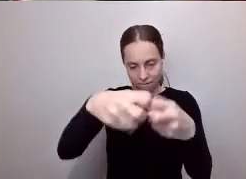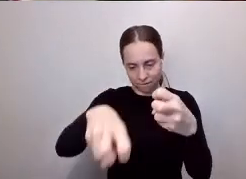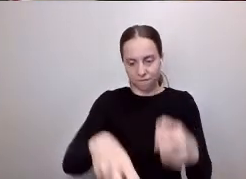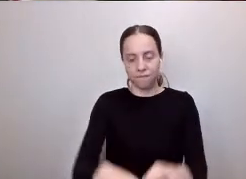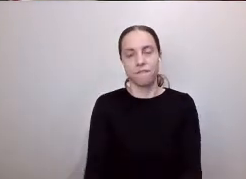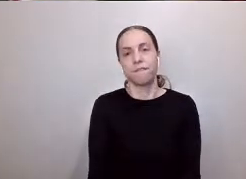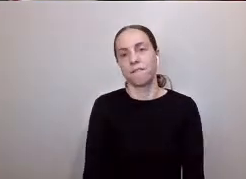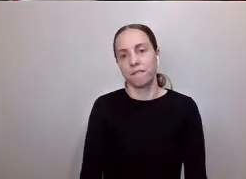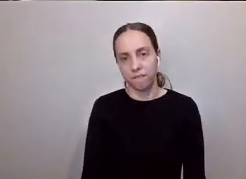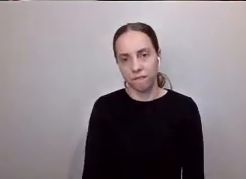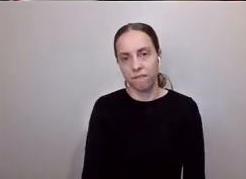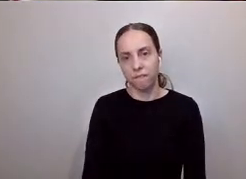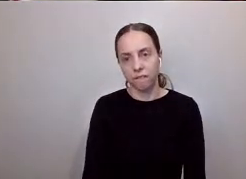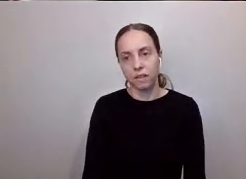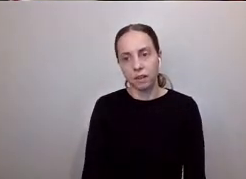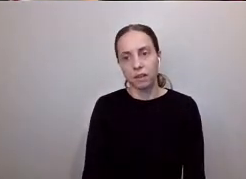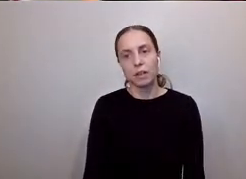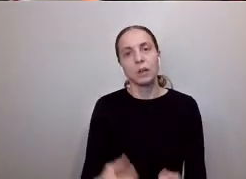more officers,